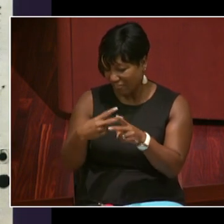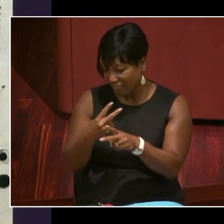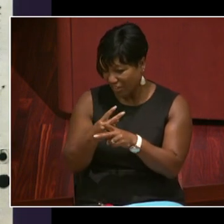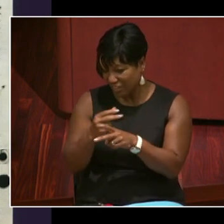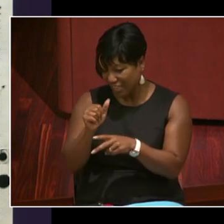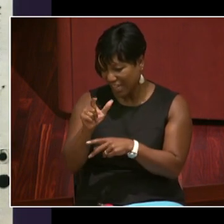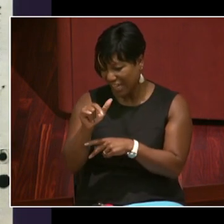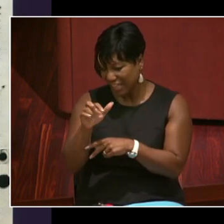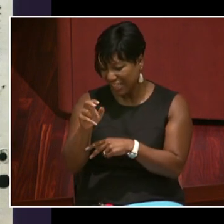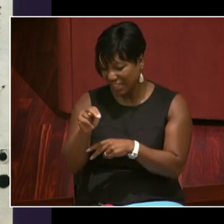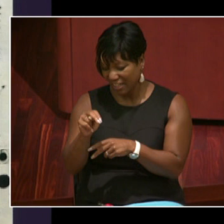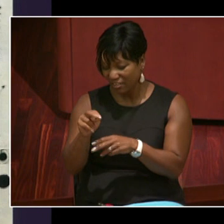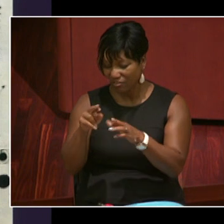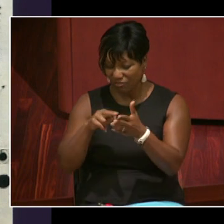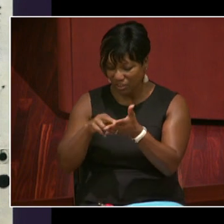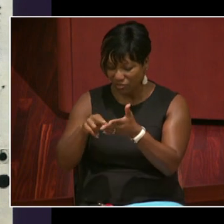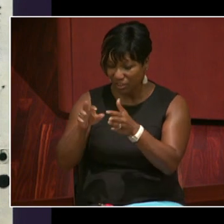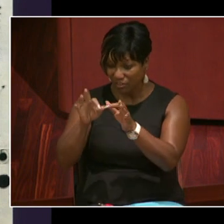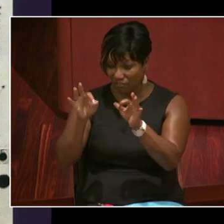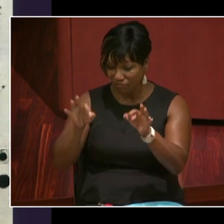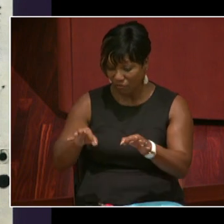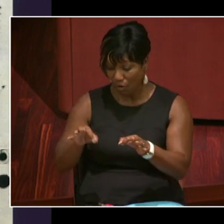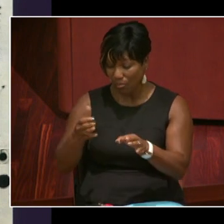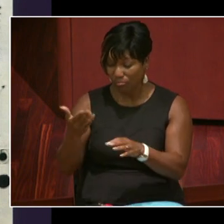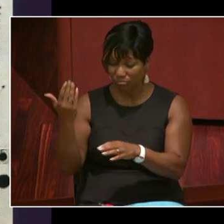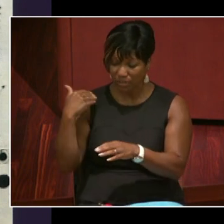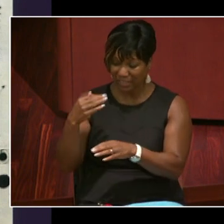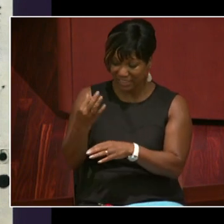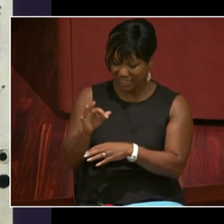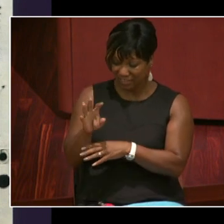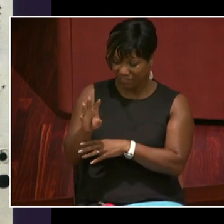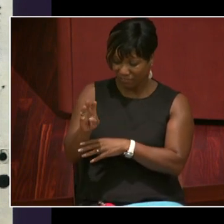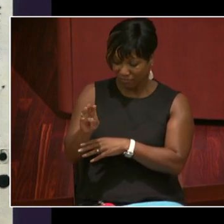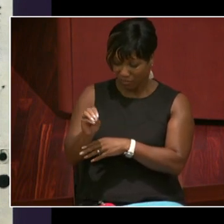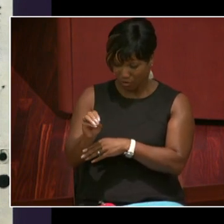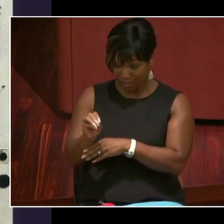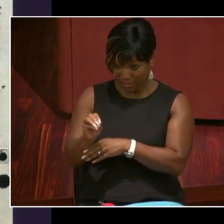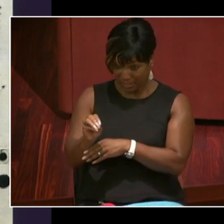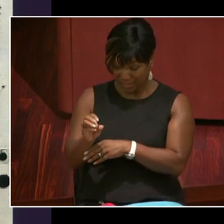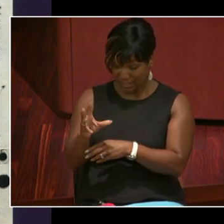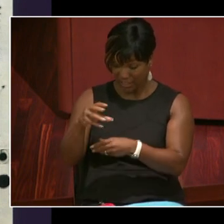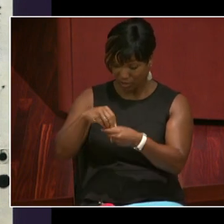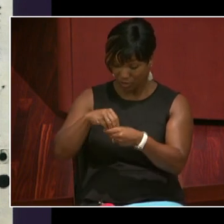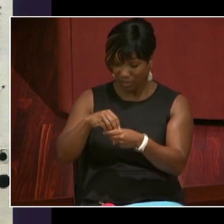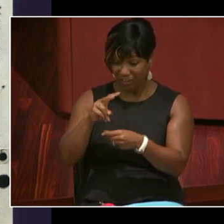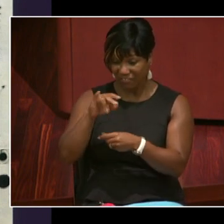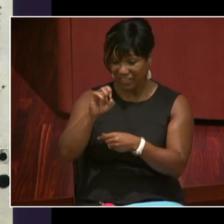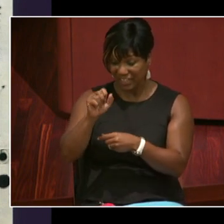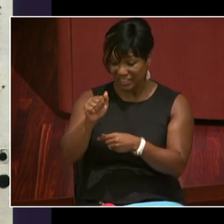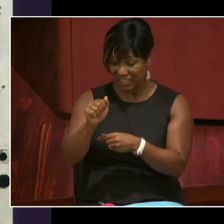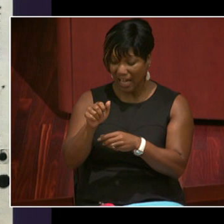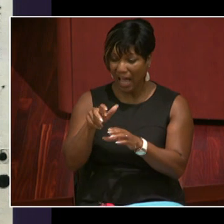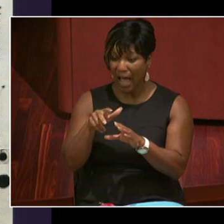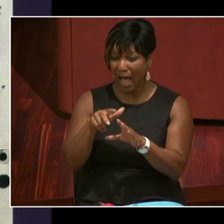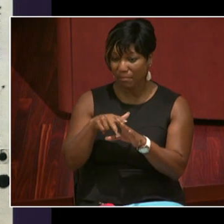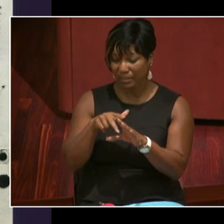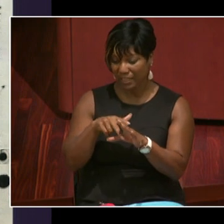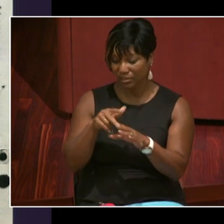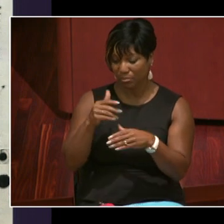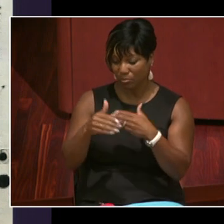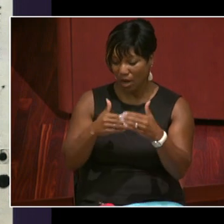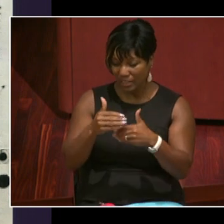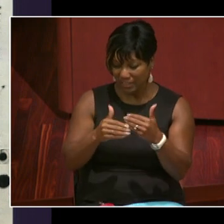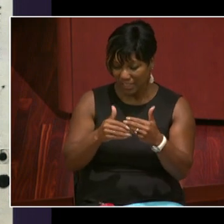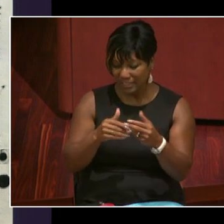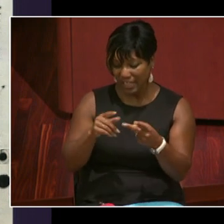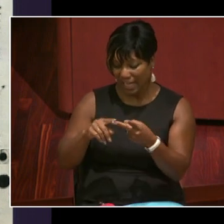alien registration form that was used in 1940. It combines the visa application process and the alien registration process into one